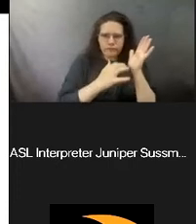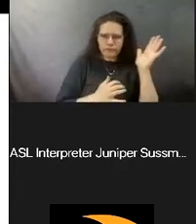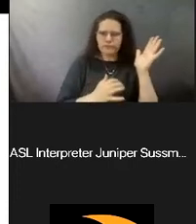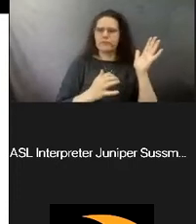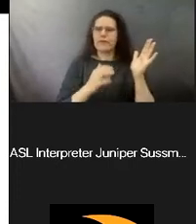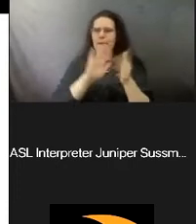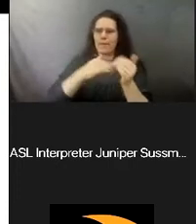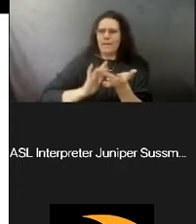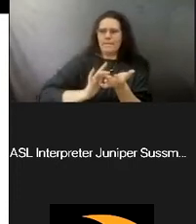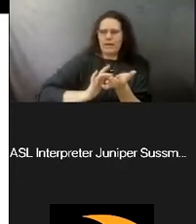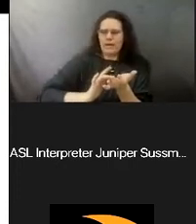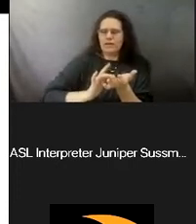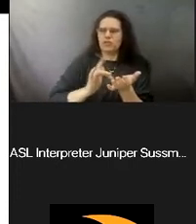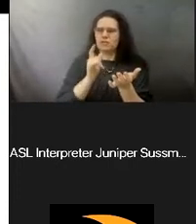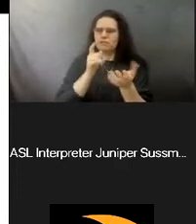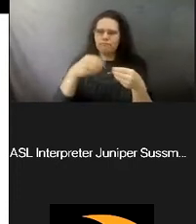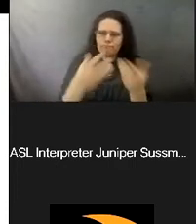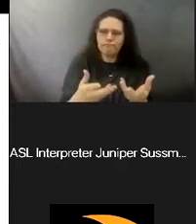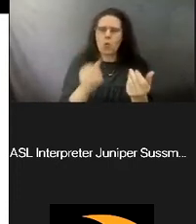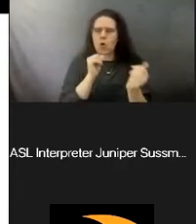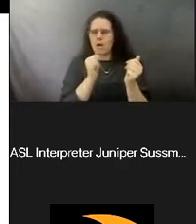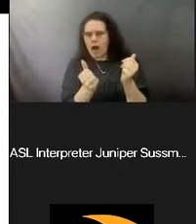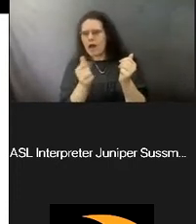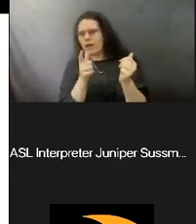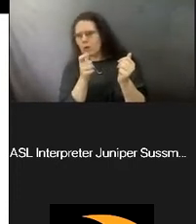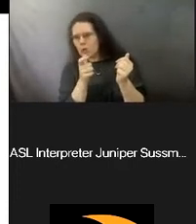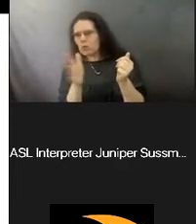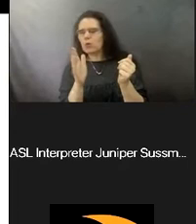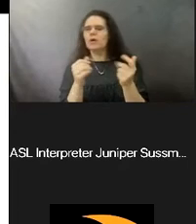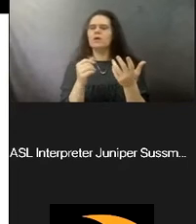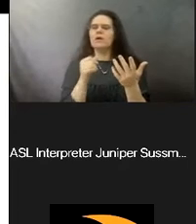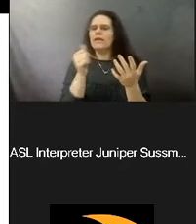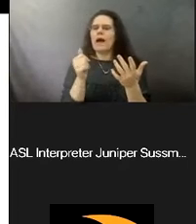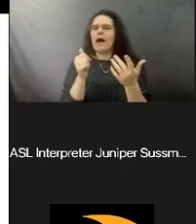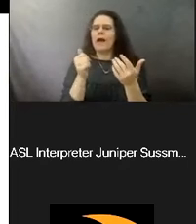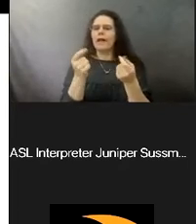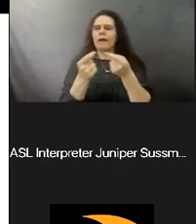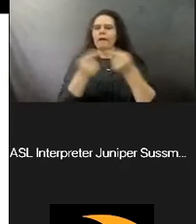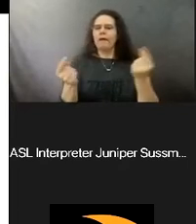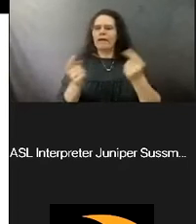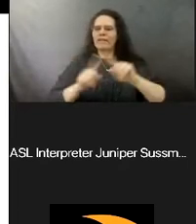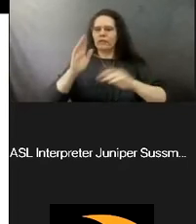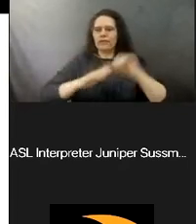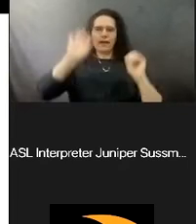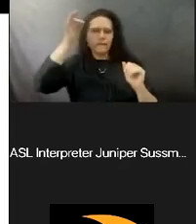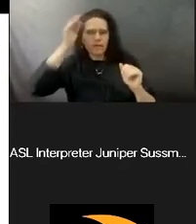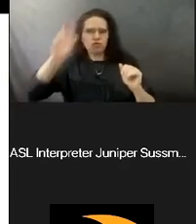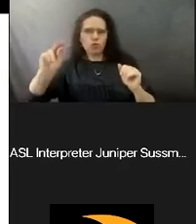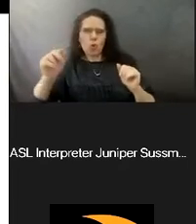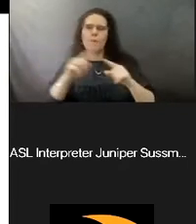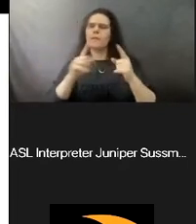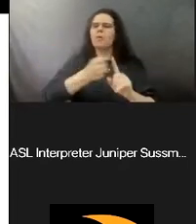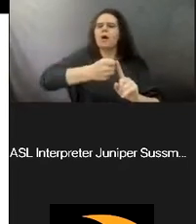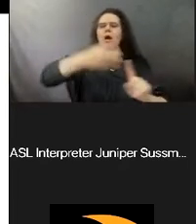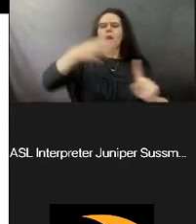not undermine the federal protection, but provide more guidance and direction on how those related aids and services should be provided. So